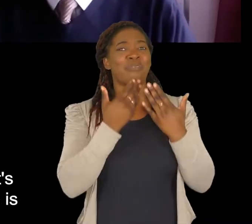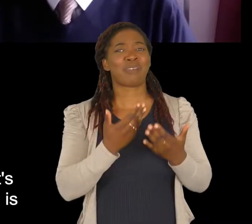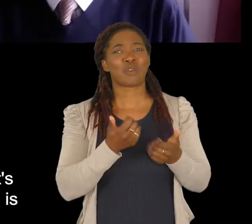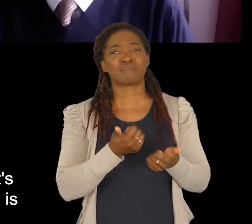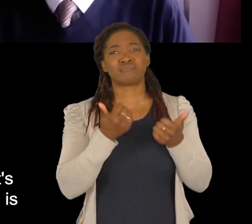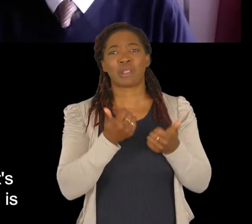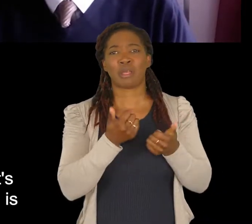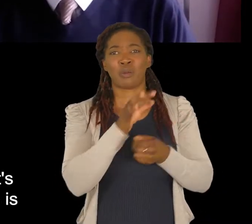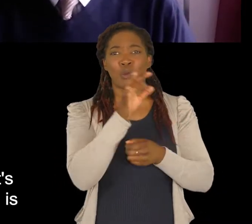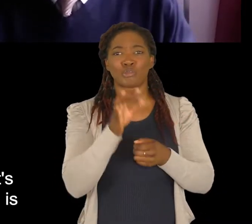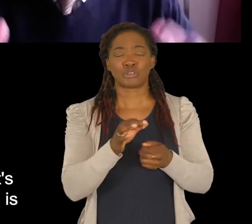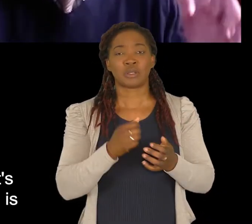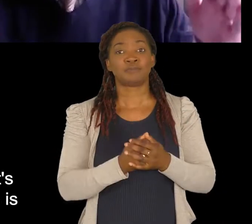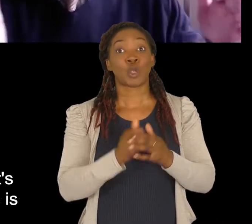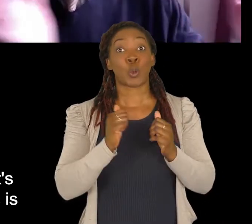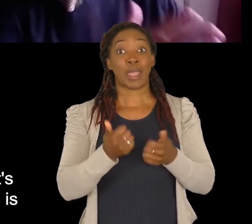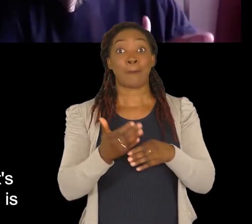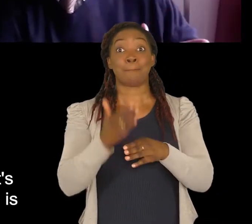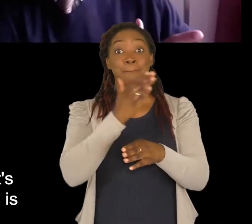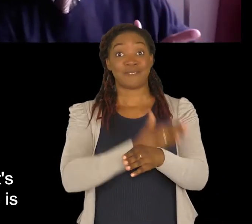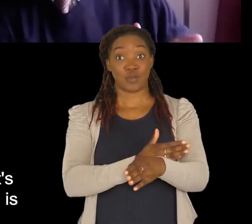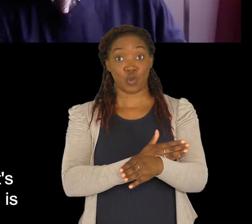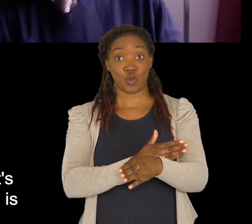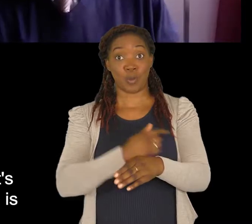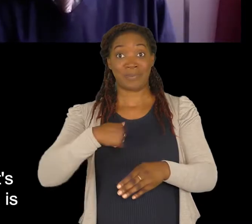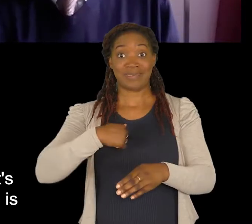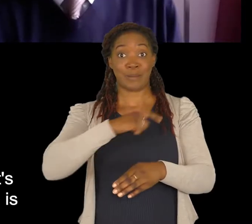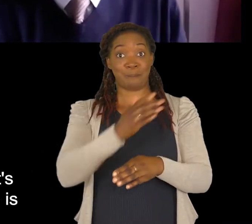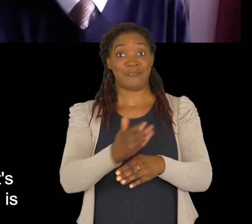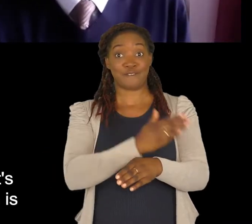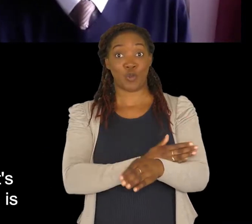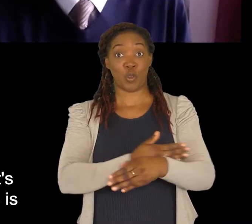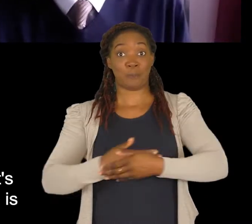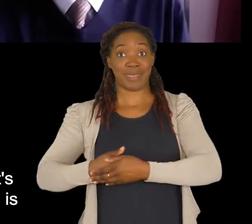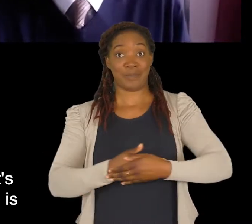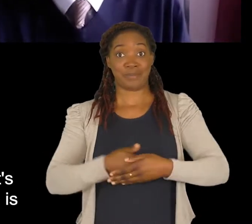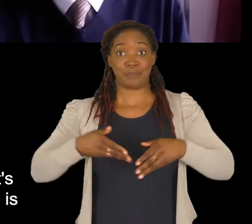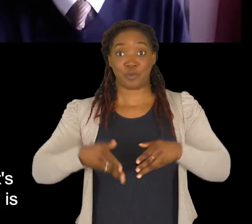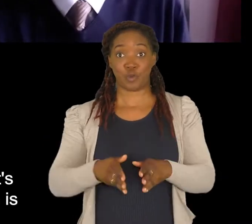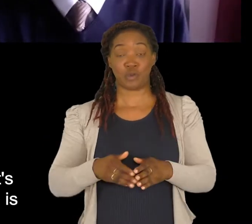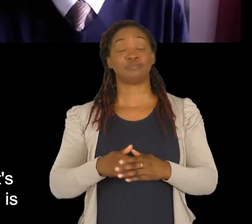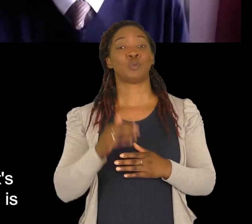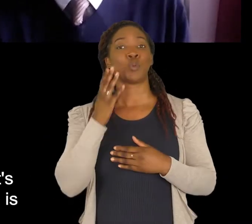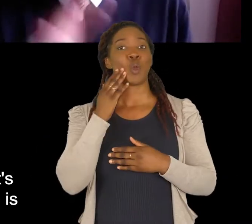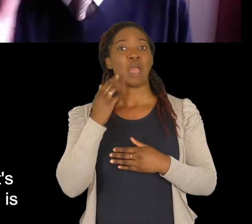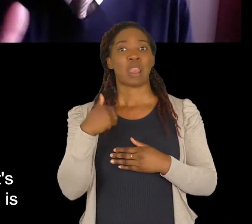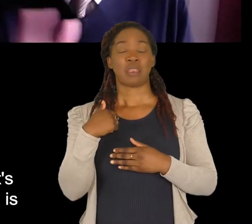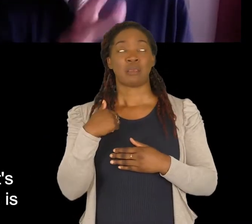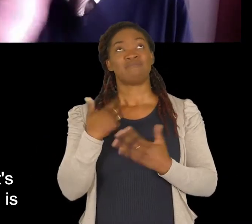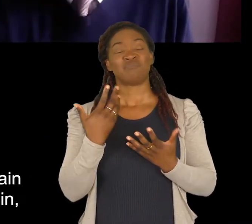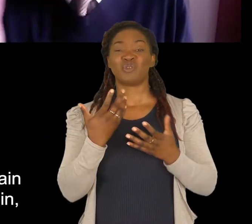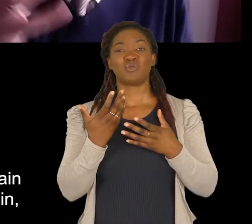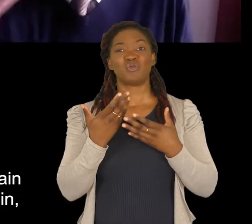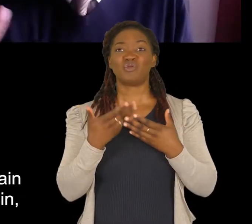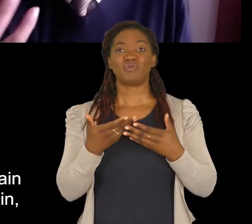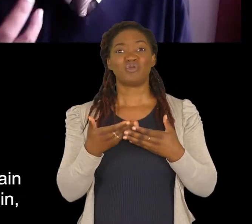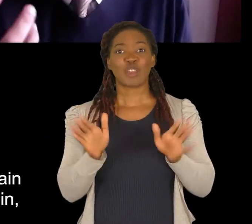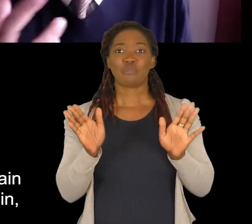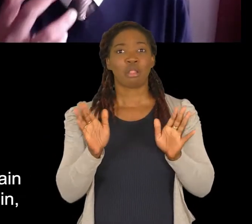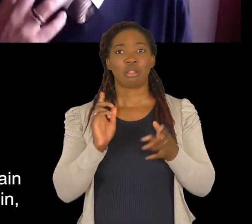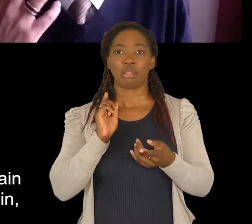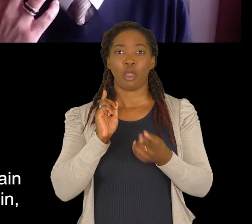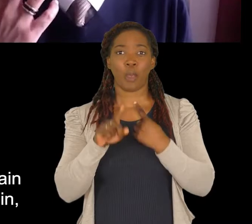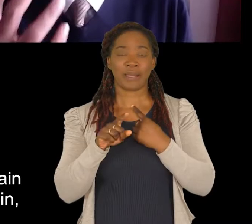question. So let's talk about the Hardeep before Ishin, right? Whenever, in general, this is a general